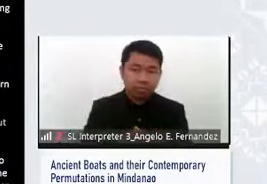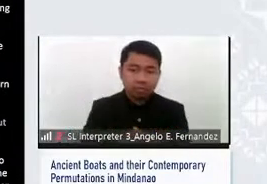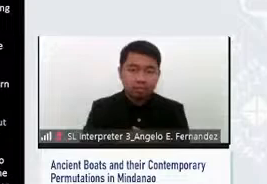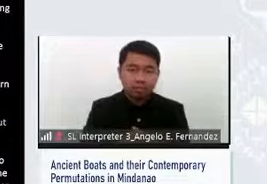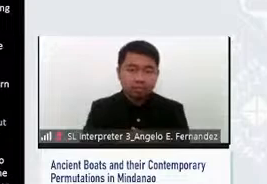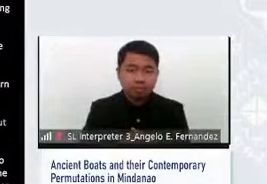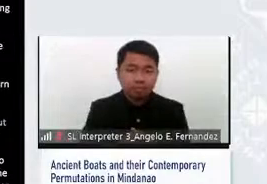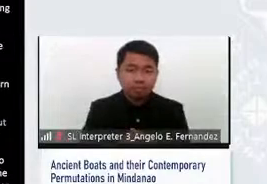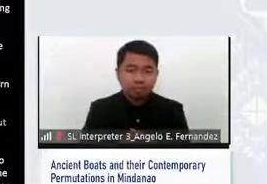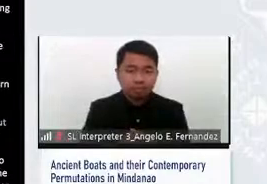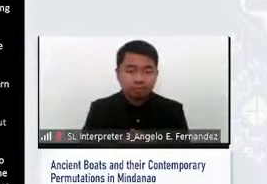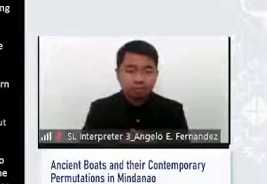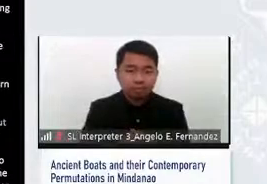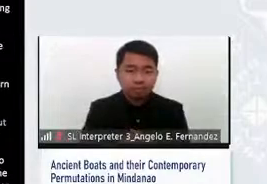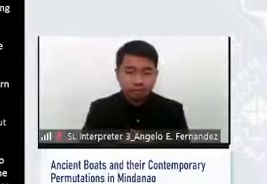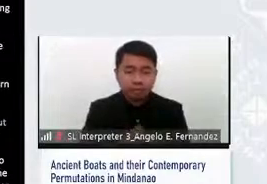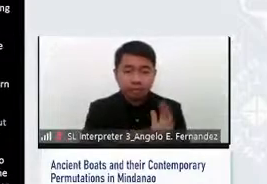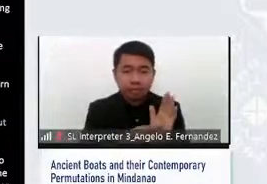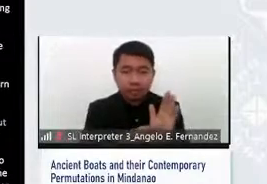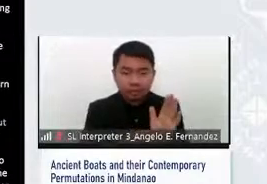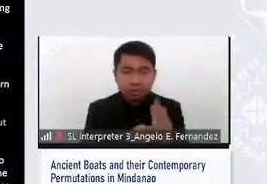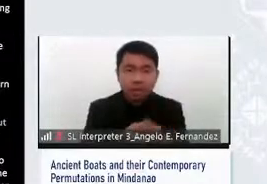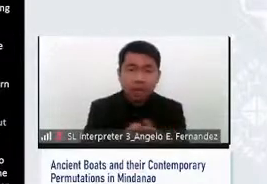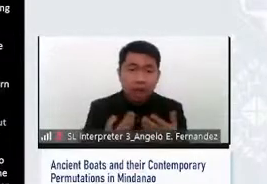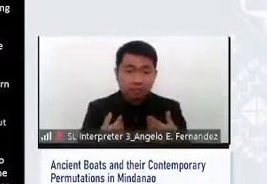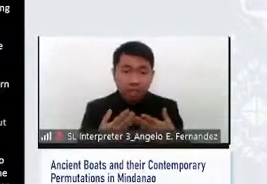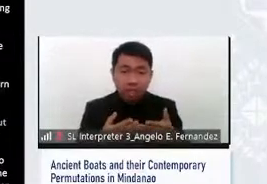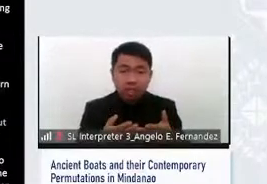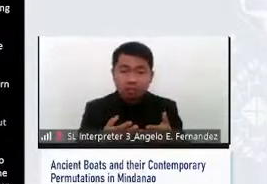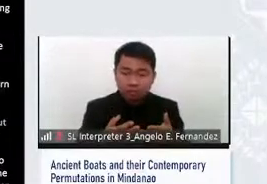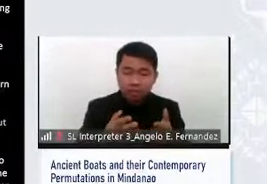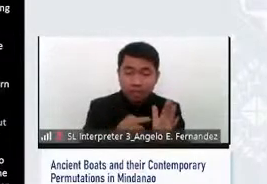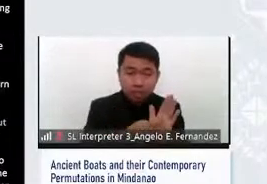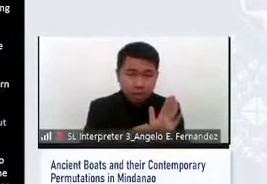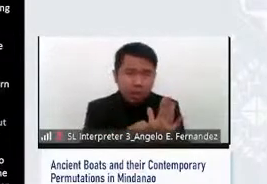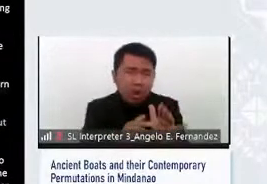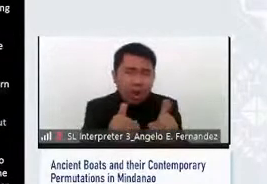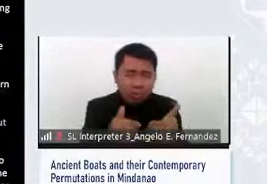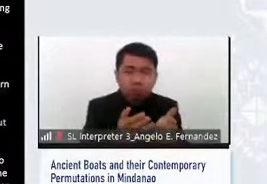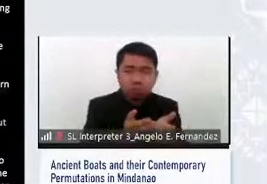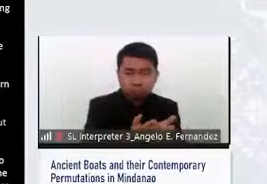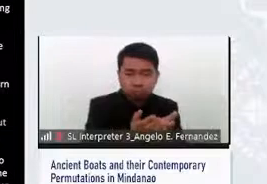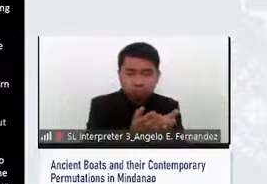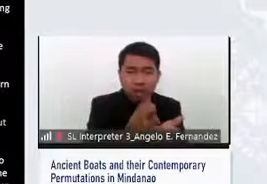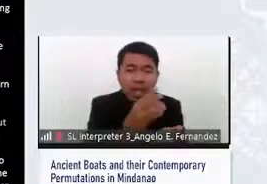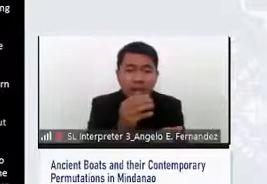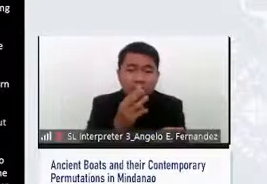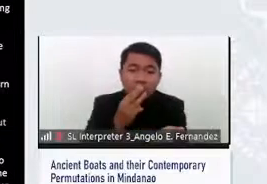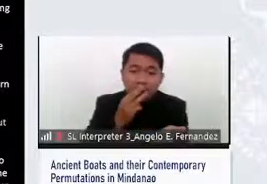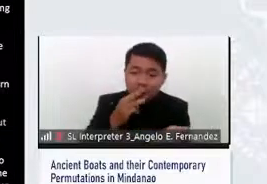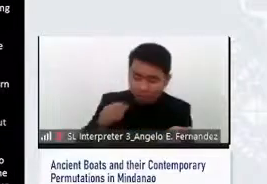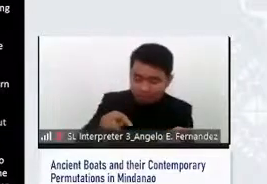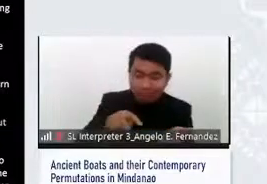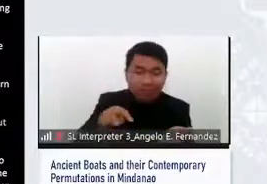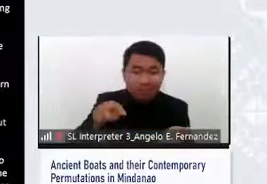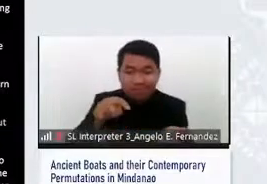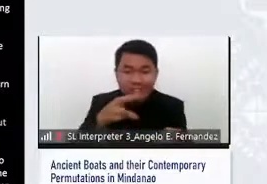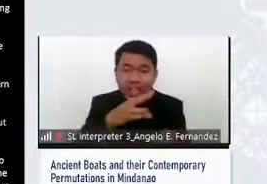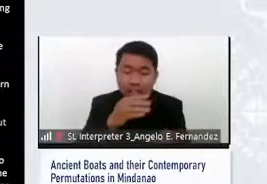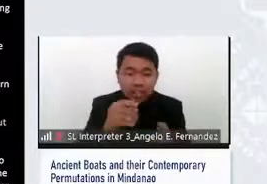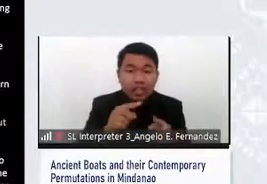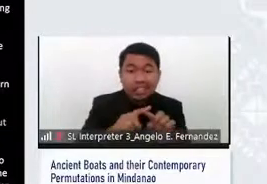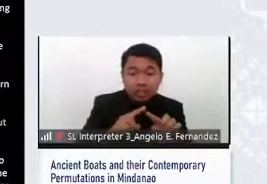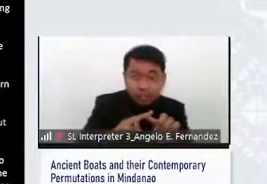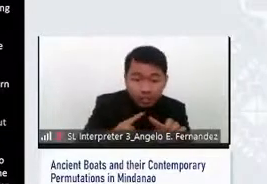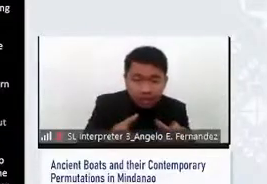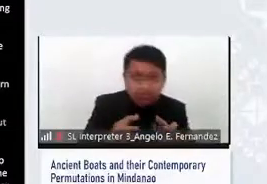This presentation articulates the boat building techniques, maritime routes, modes of maritime exchange, and utilization